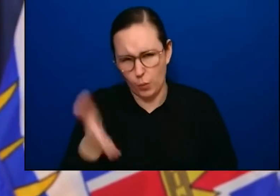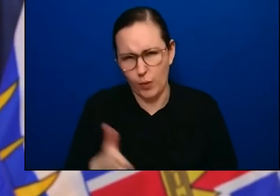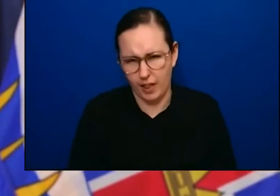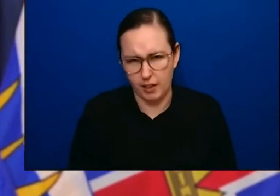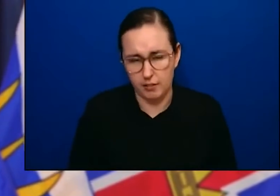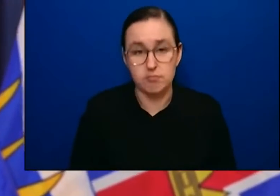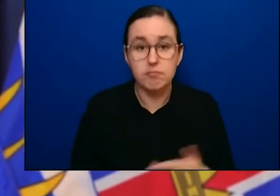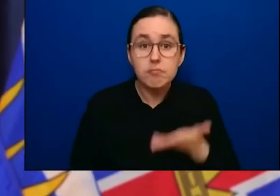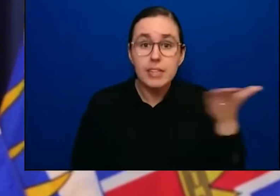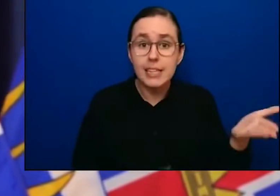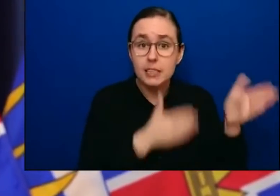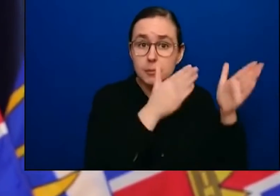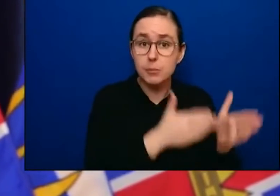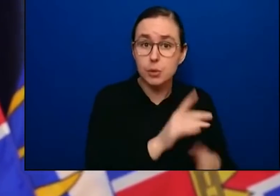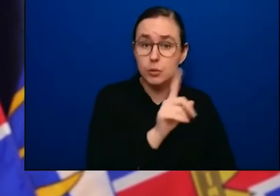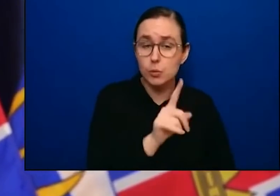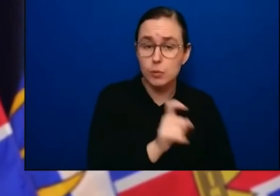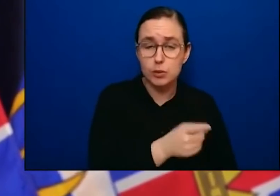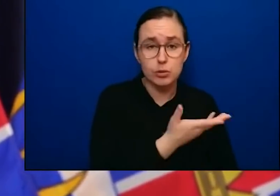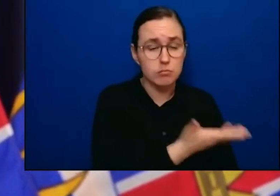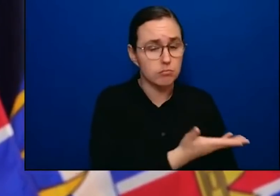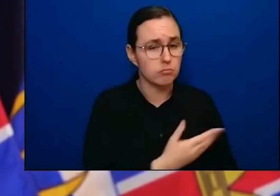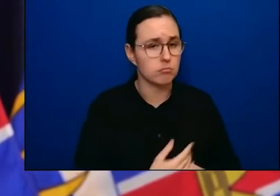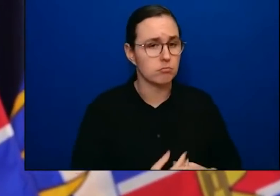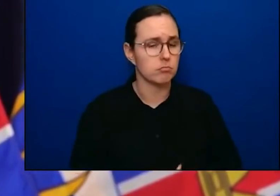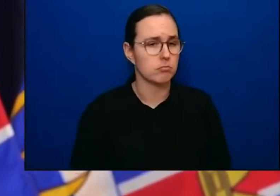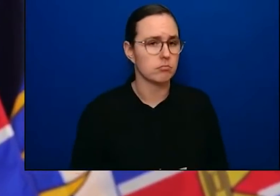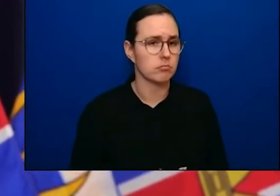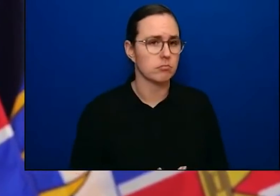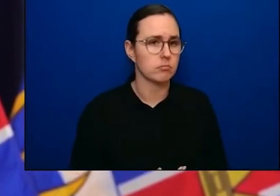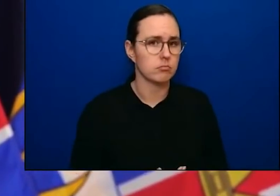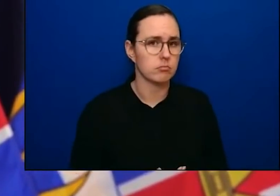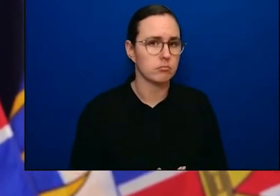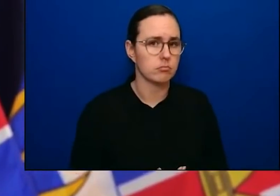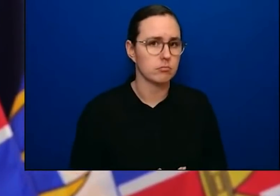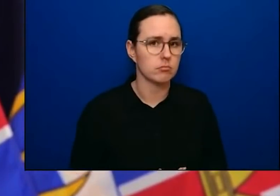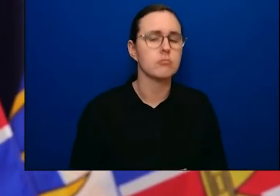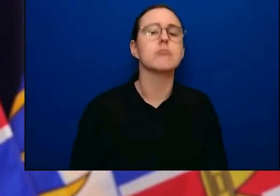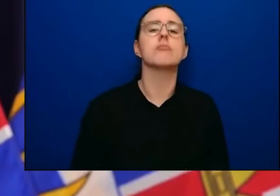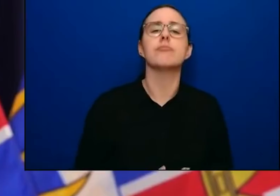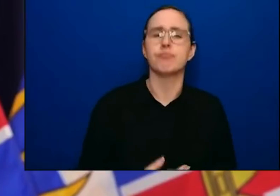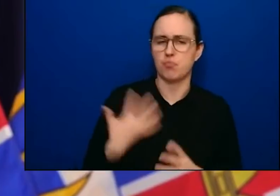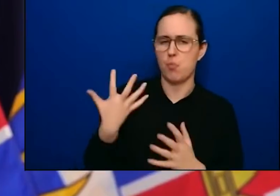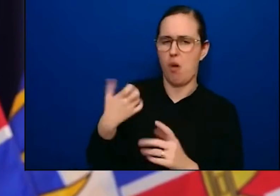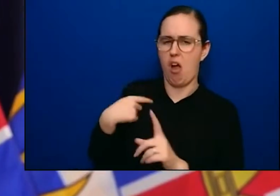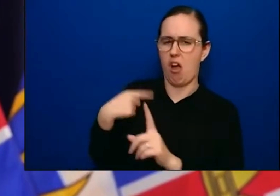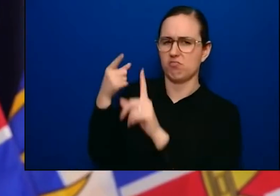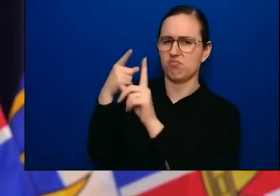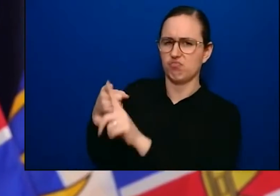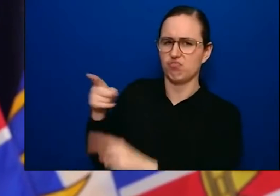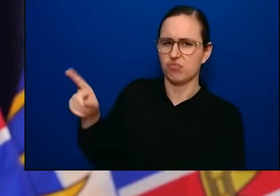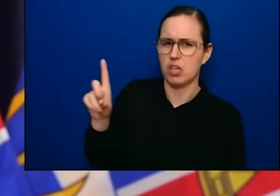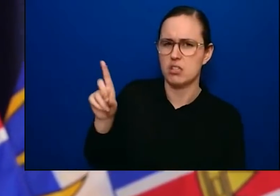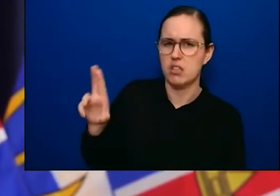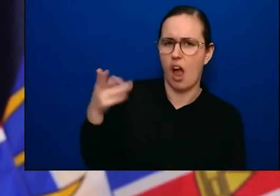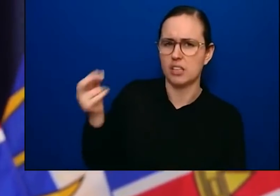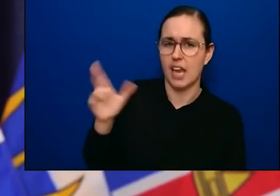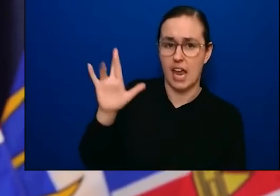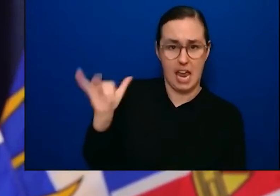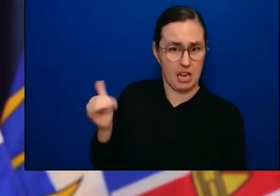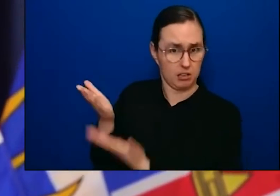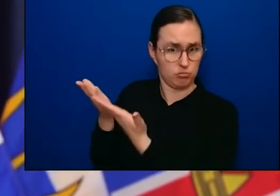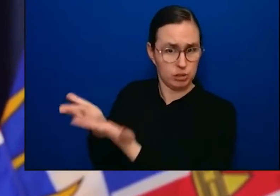Hi, thank you for this. Dr. Henry, in looking at the numbers of cases and hospitalizations and such,